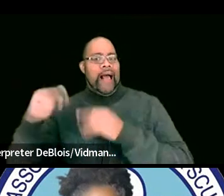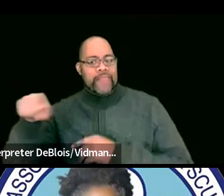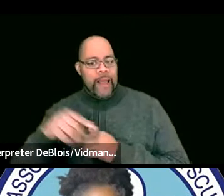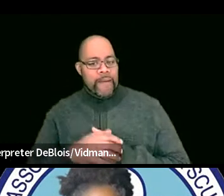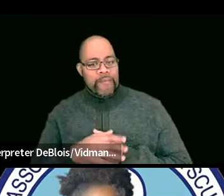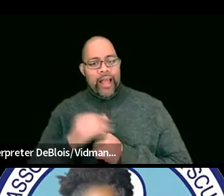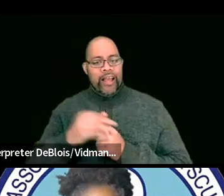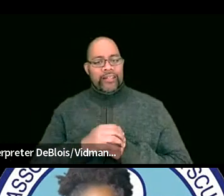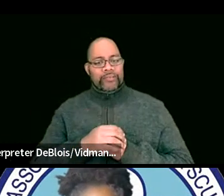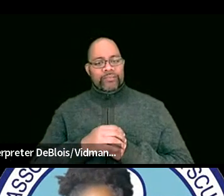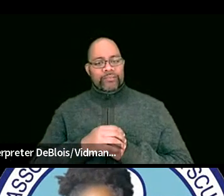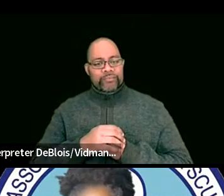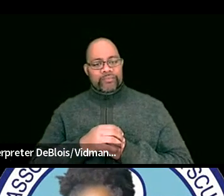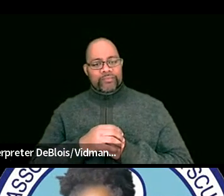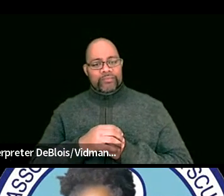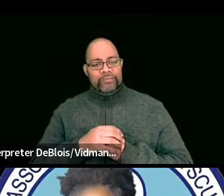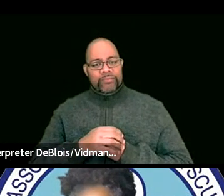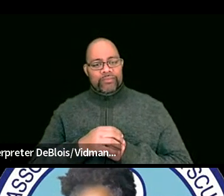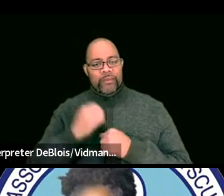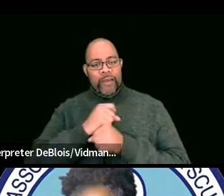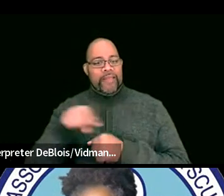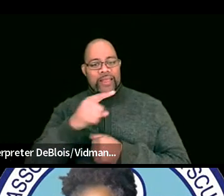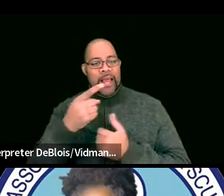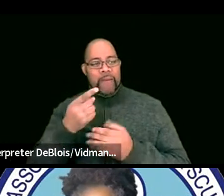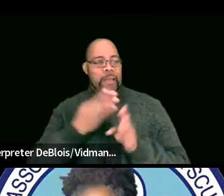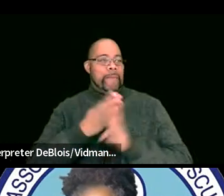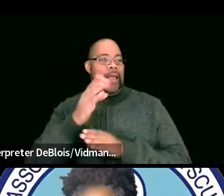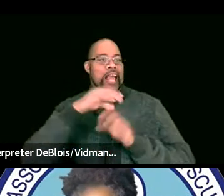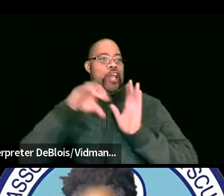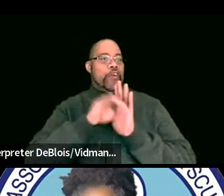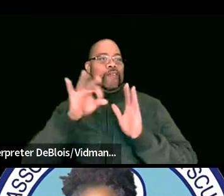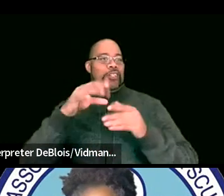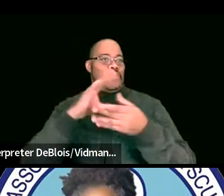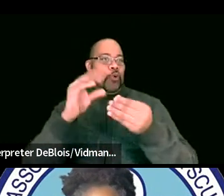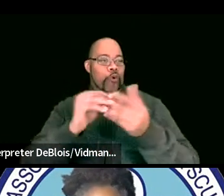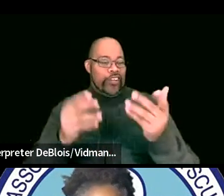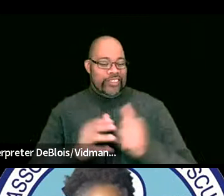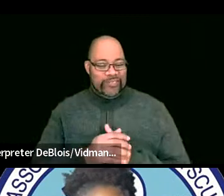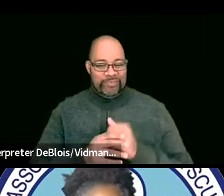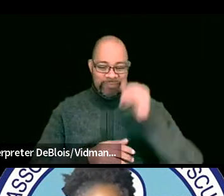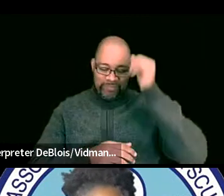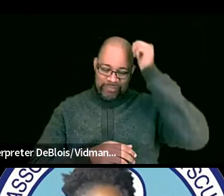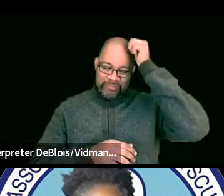them and, make them the main characters of the story,